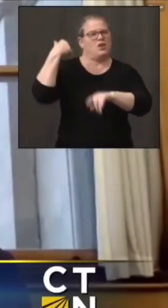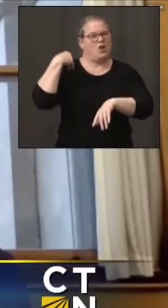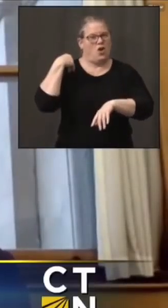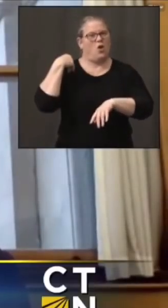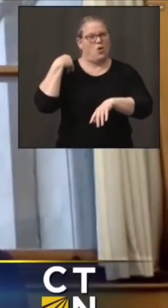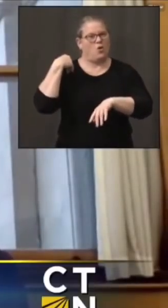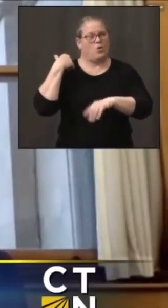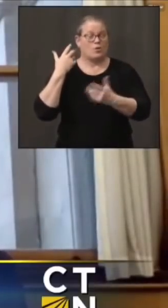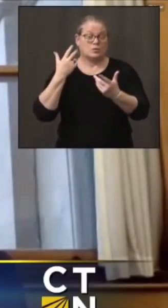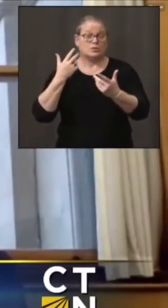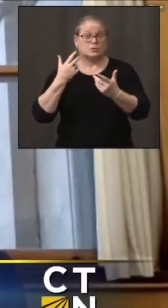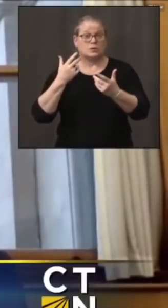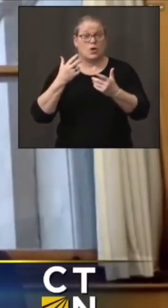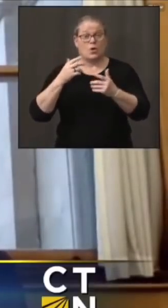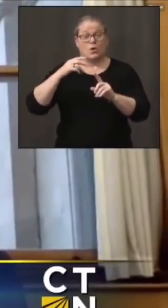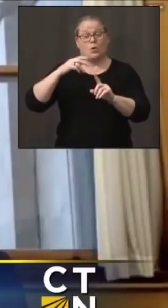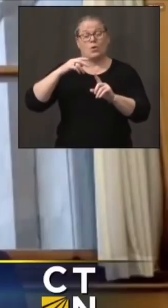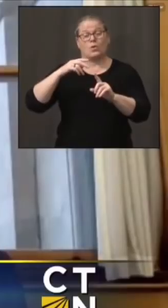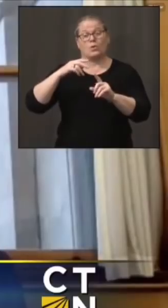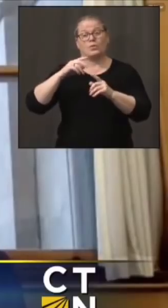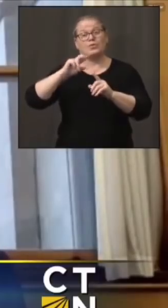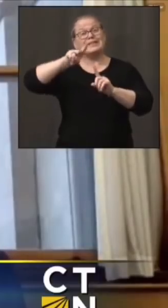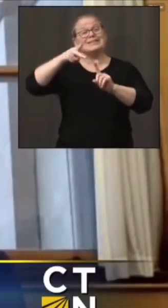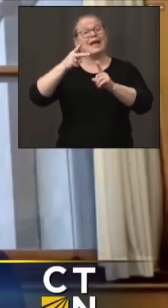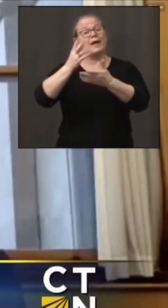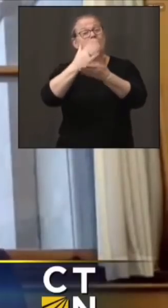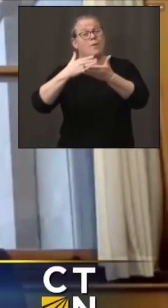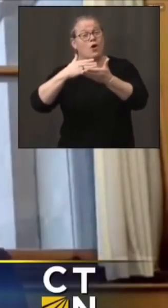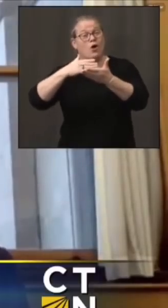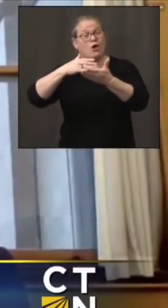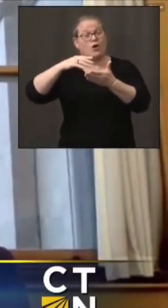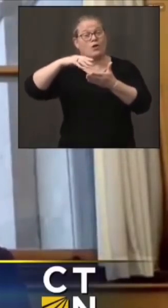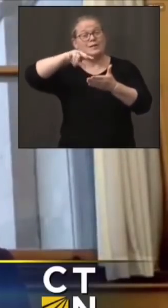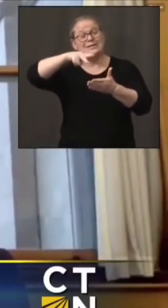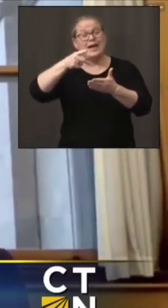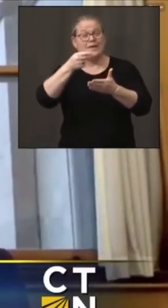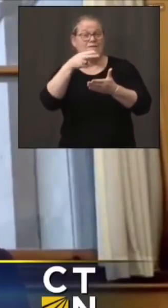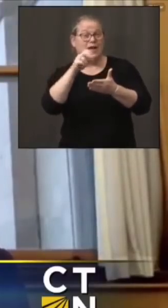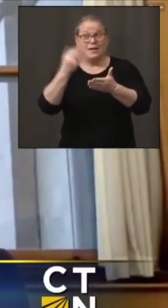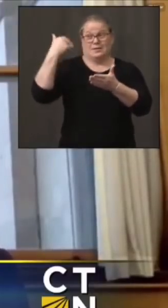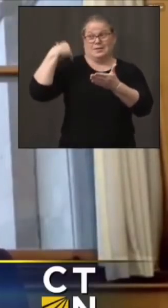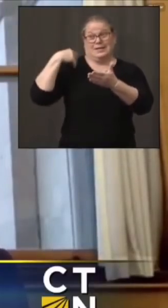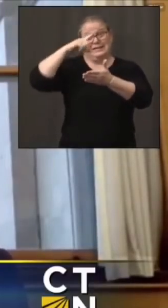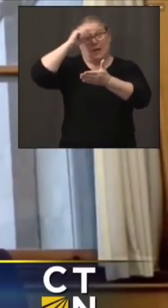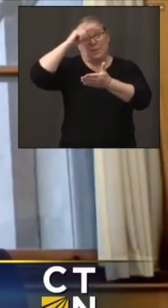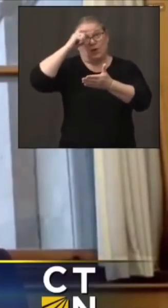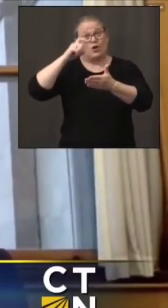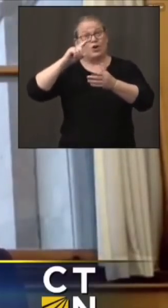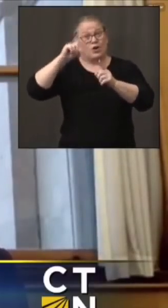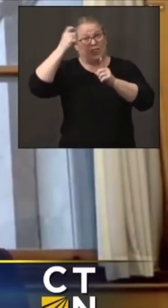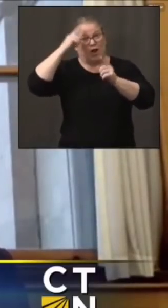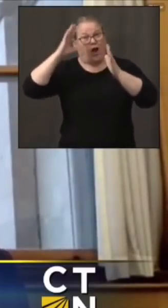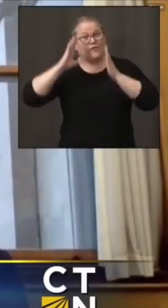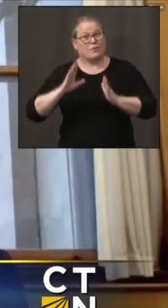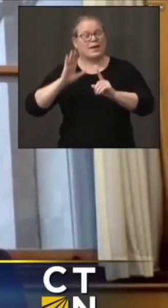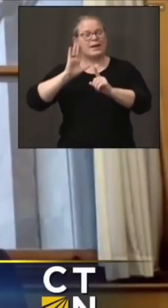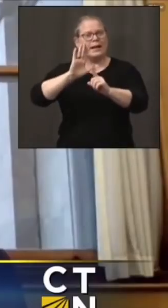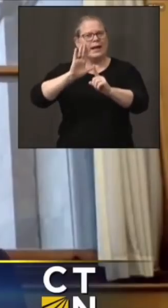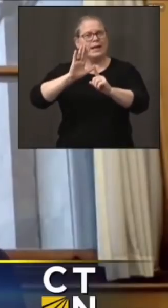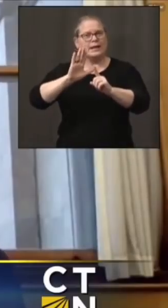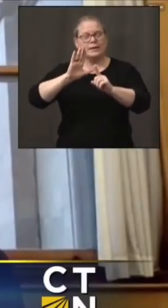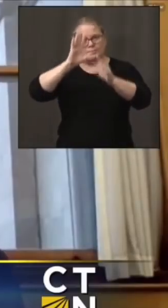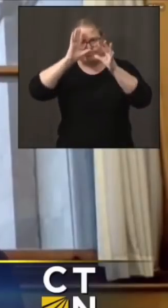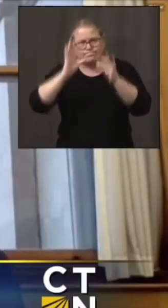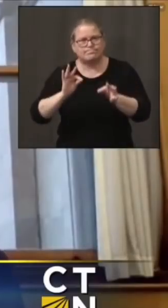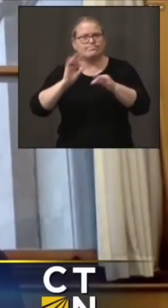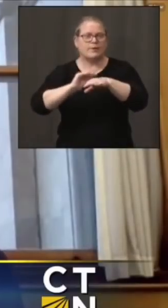the actions the governor took in phase 2.1, which I think were very helpful in flattening out, the number of cases and